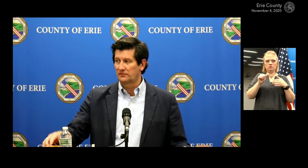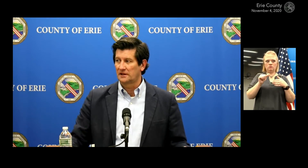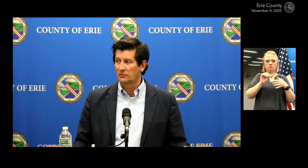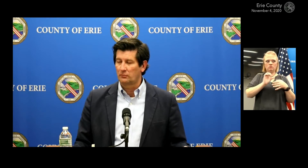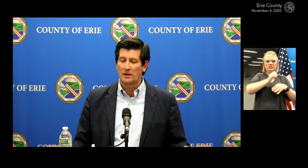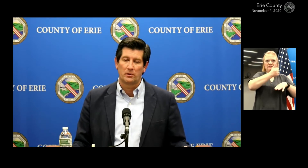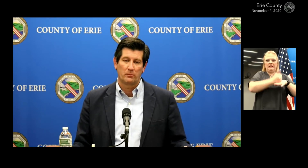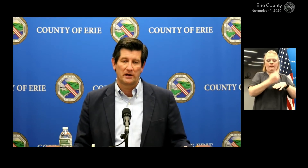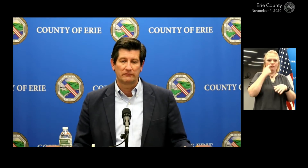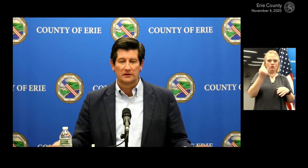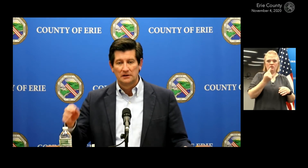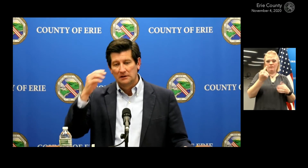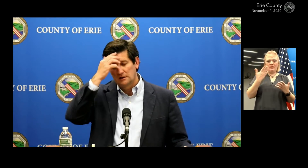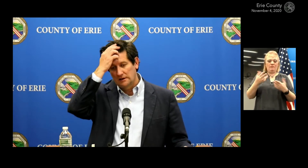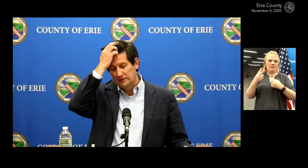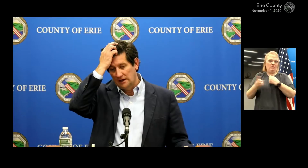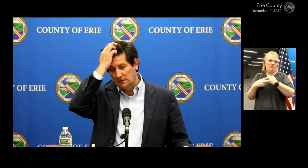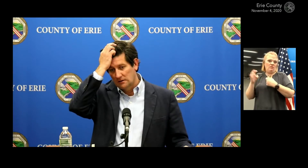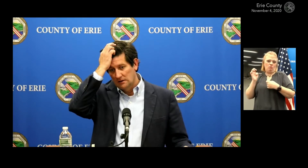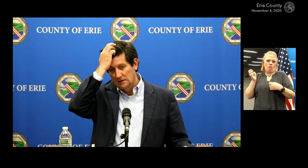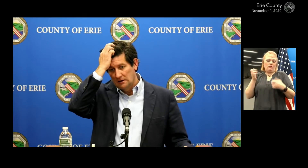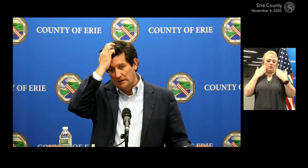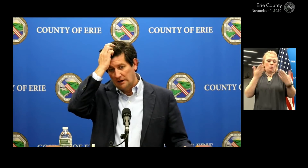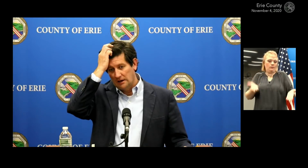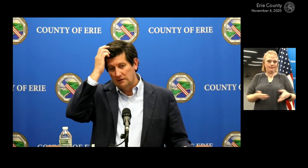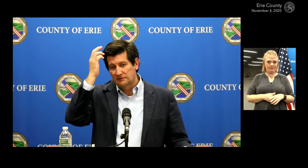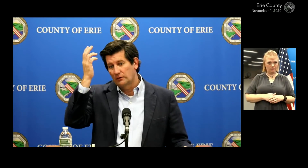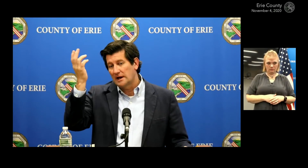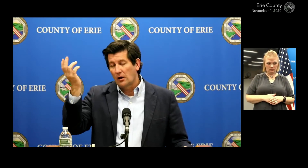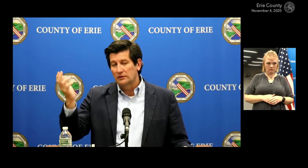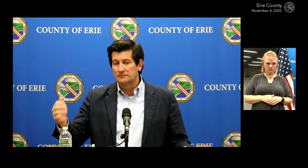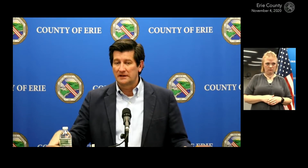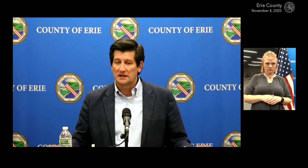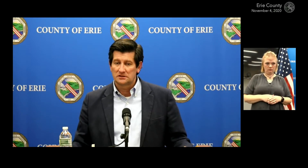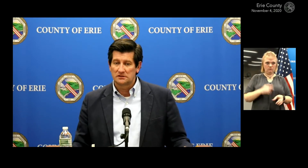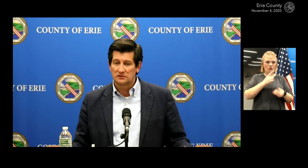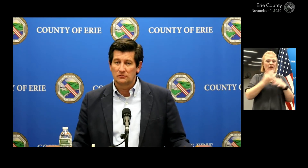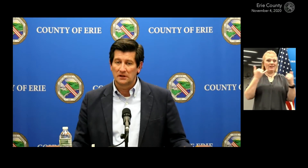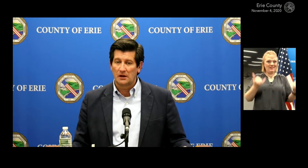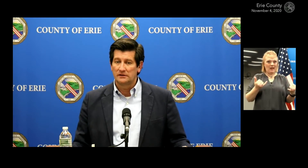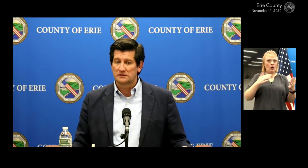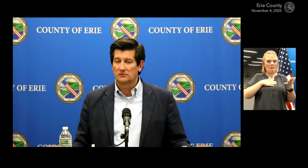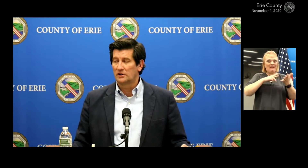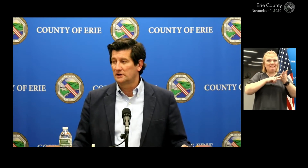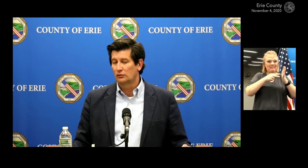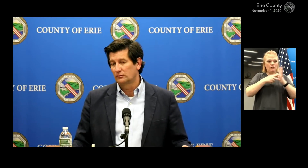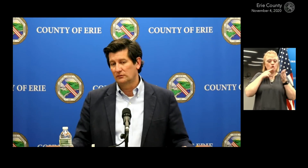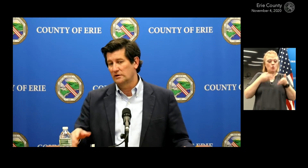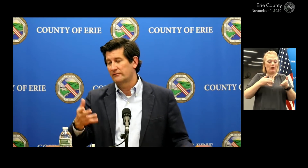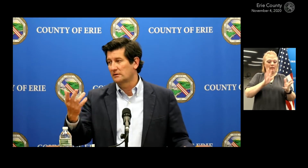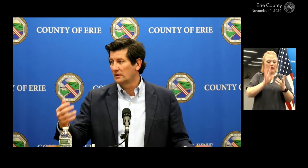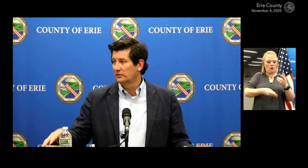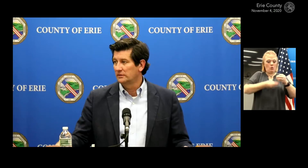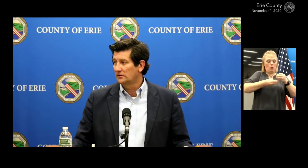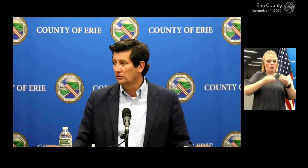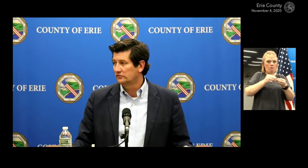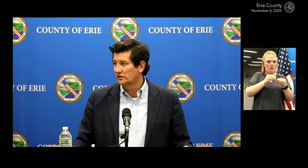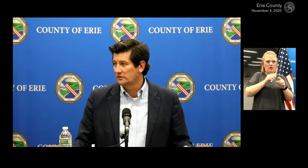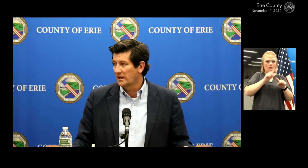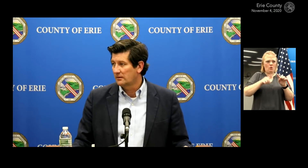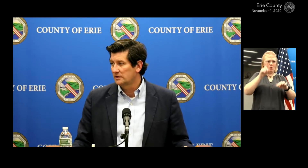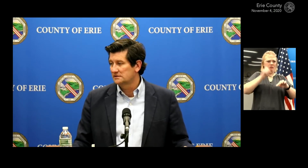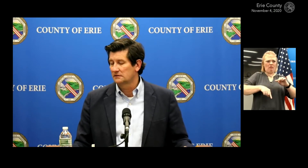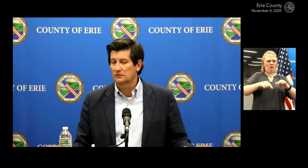just something that might pop up out of the air. So right now, it is my intention to allow additional money to go in, but we're never going to be able to meet the whole